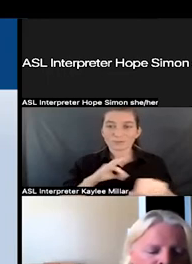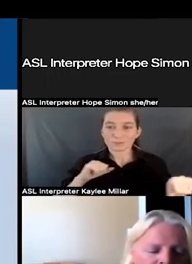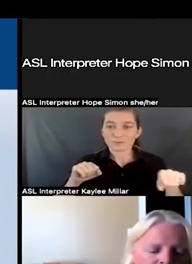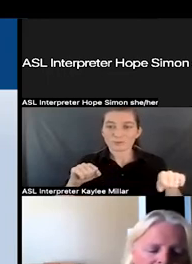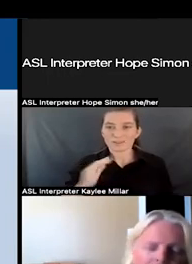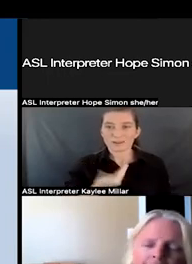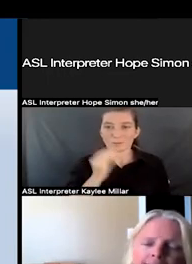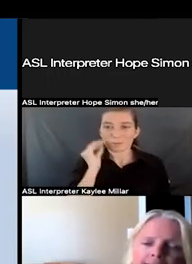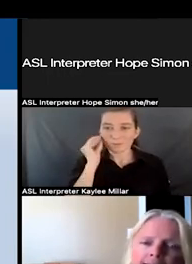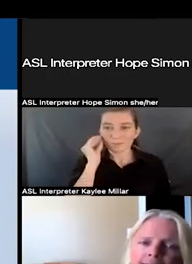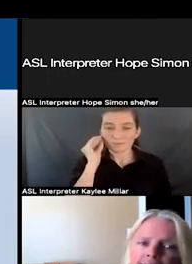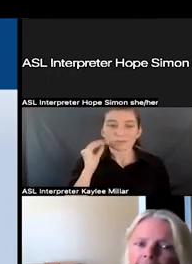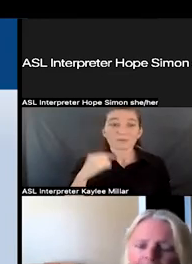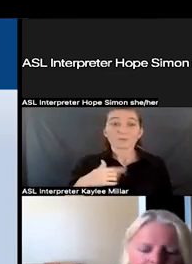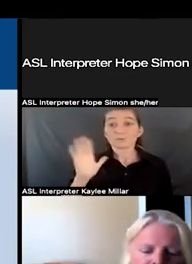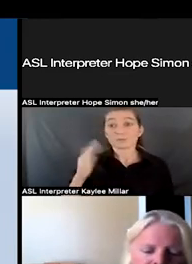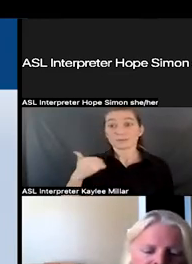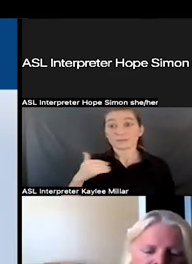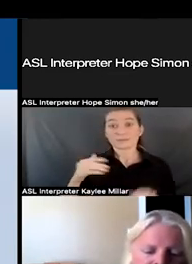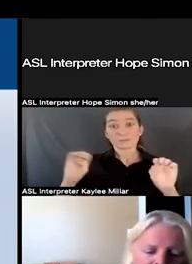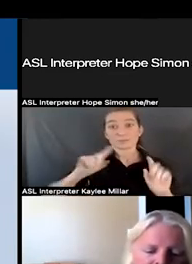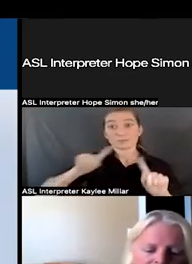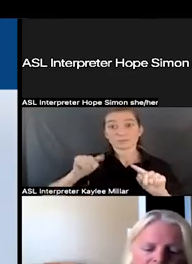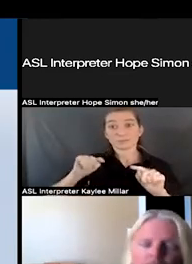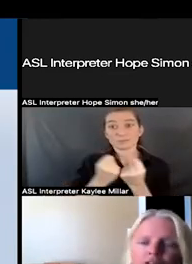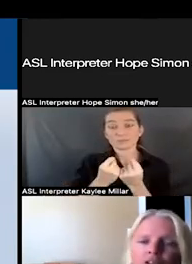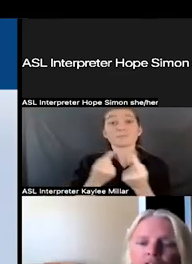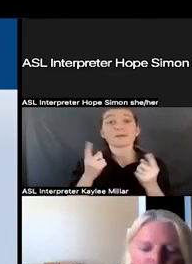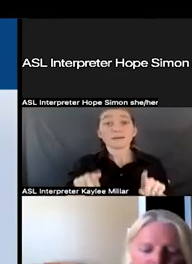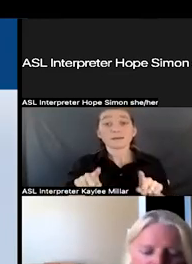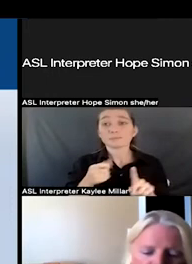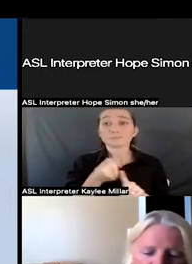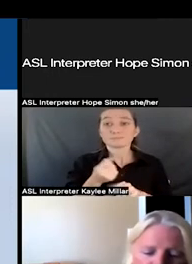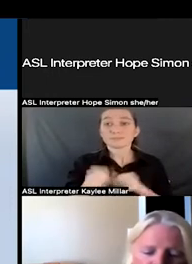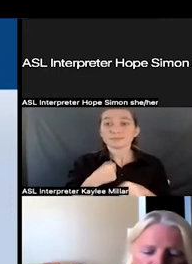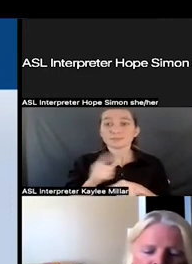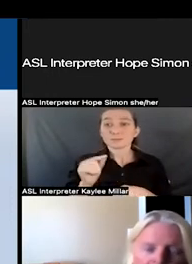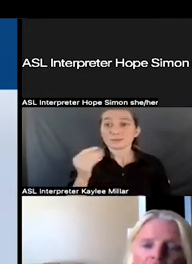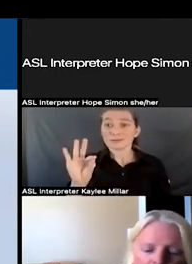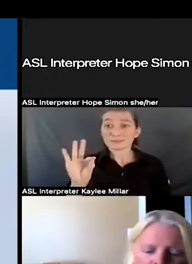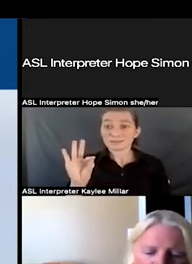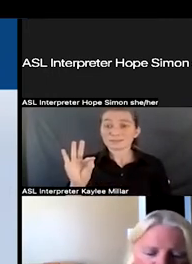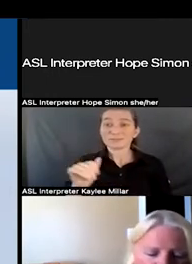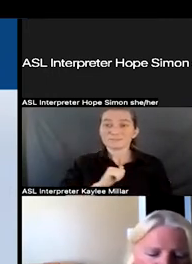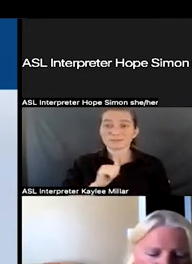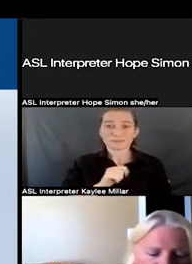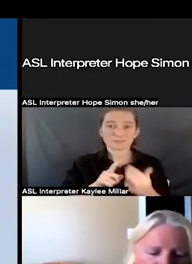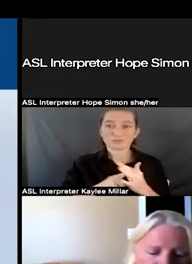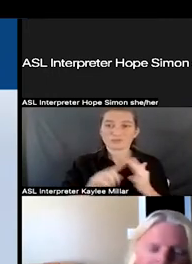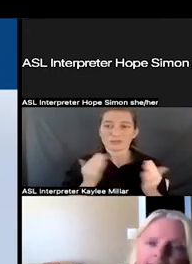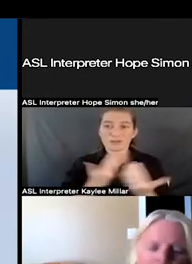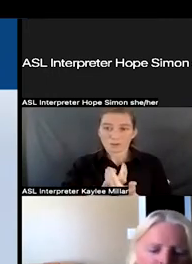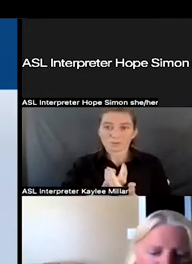but in 2019, Alan Hanson and myself kicked off our version for our community. Our hope is to prepare